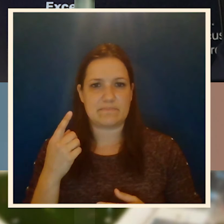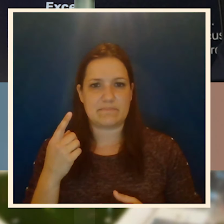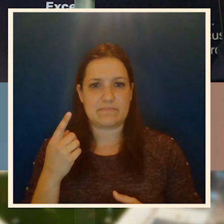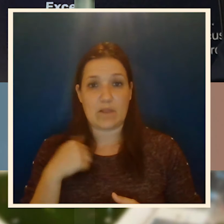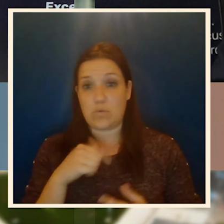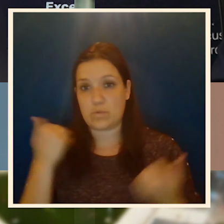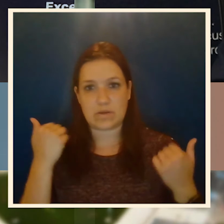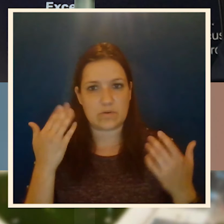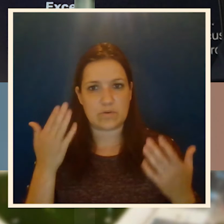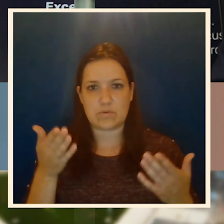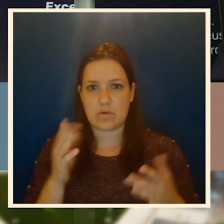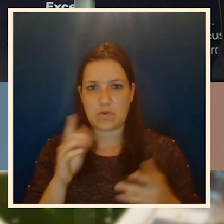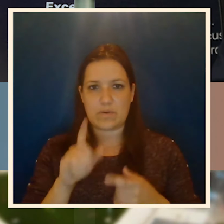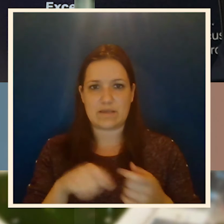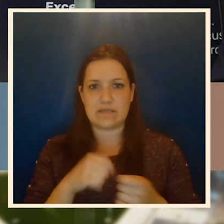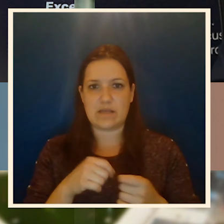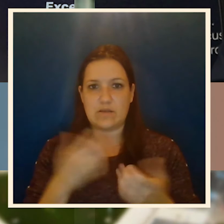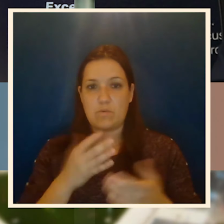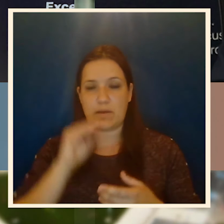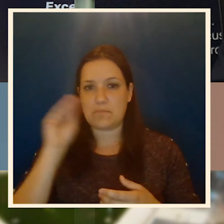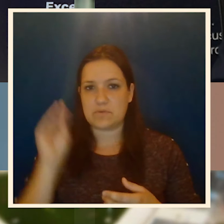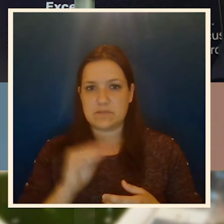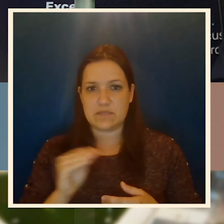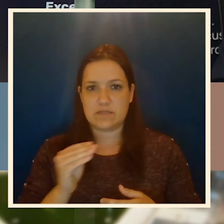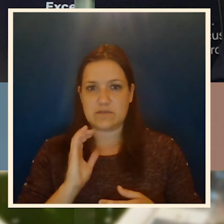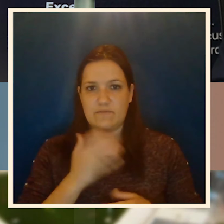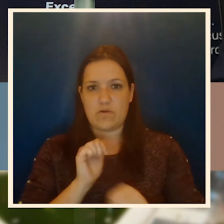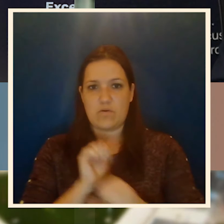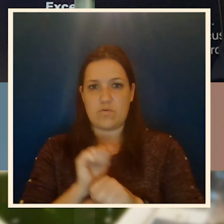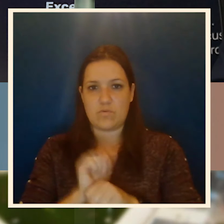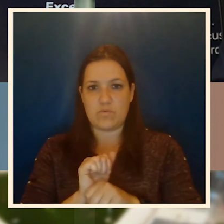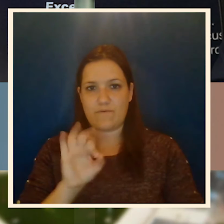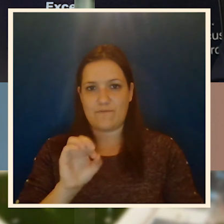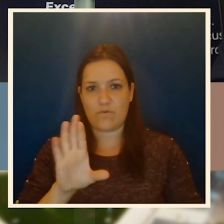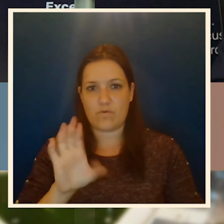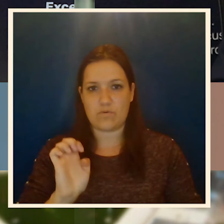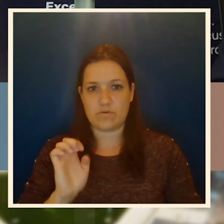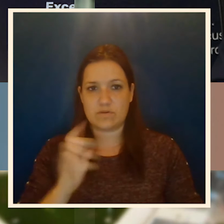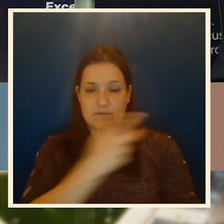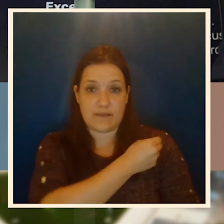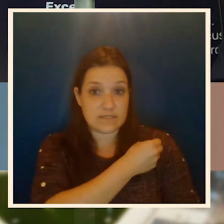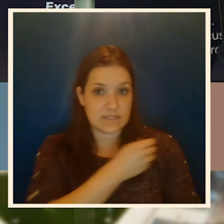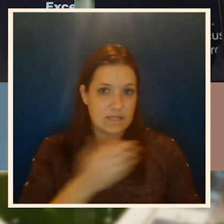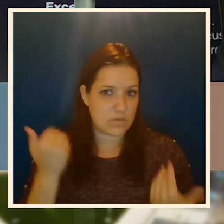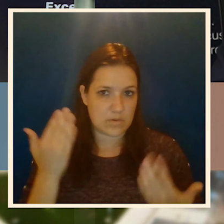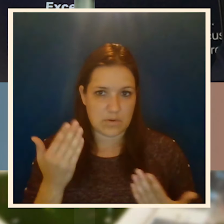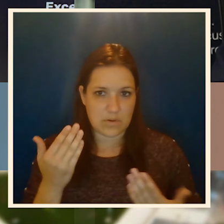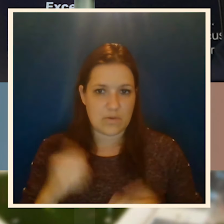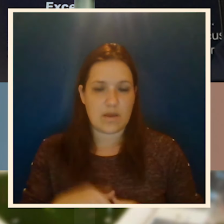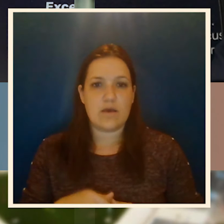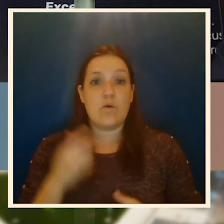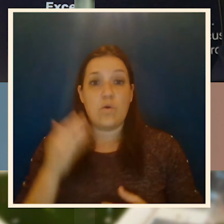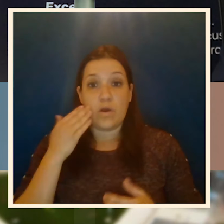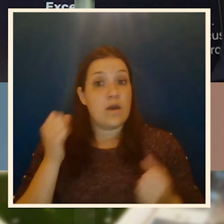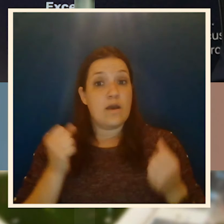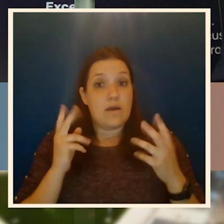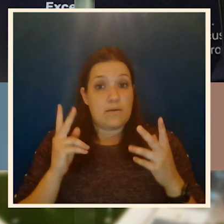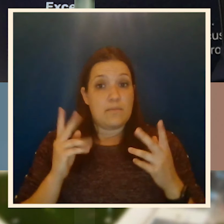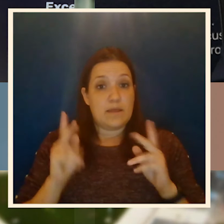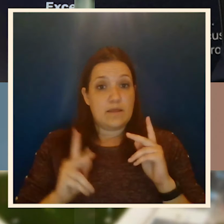we don't know exactly what percentage of our workforce has got vaccinated. We know how many employees